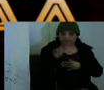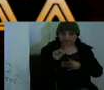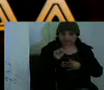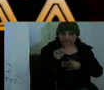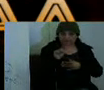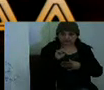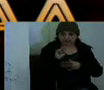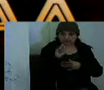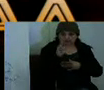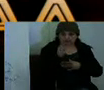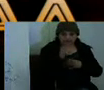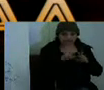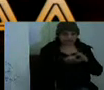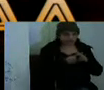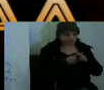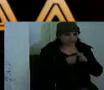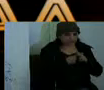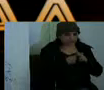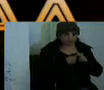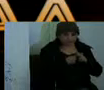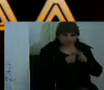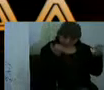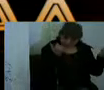at 7 p.m.